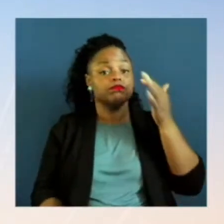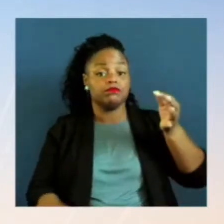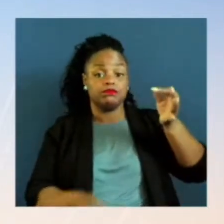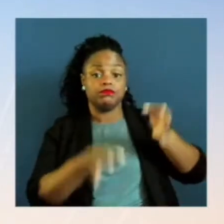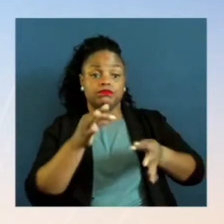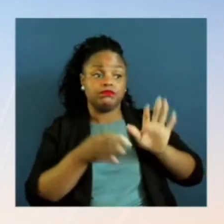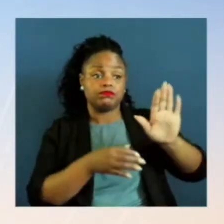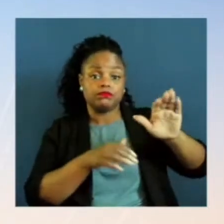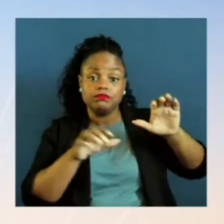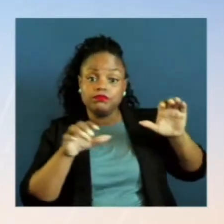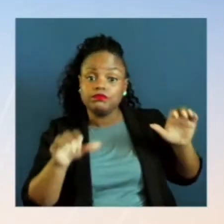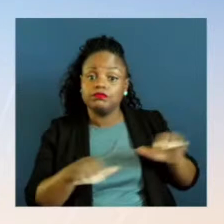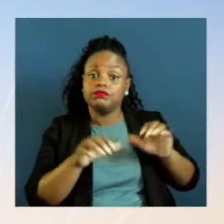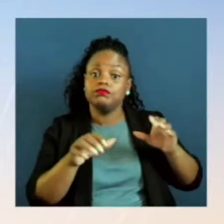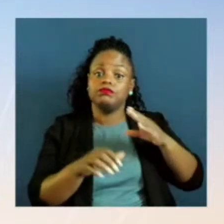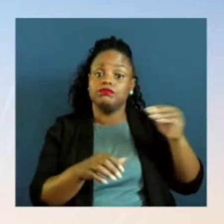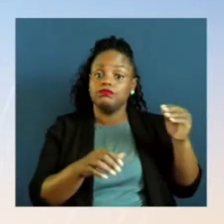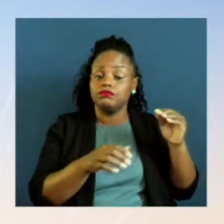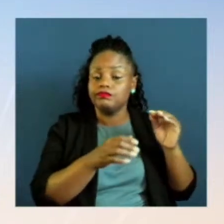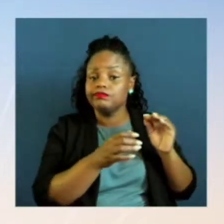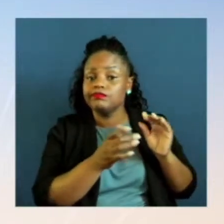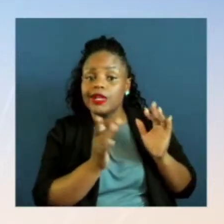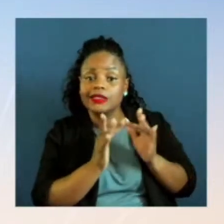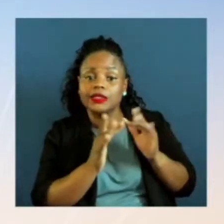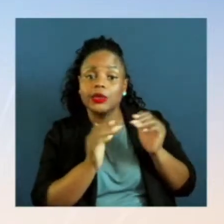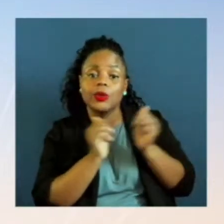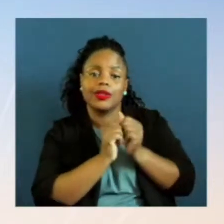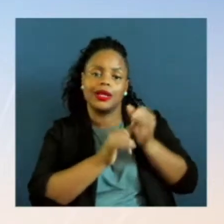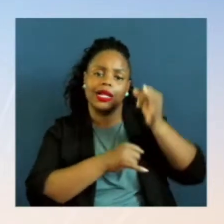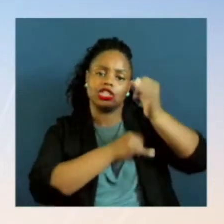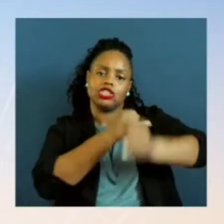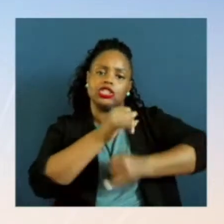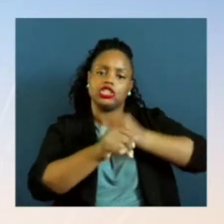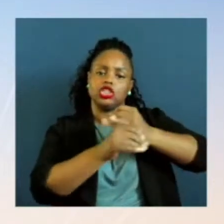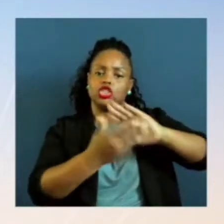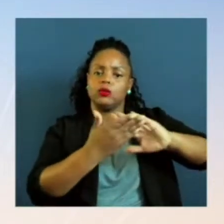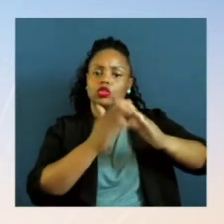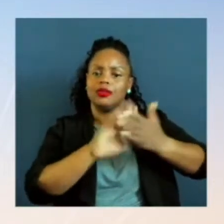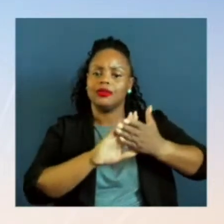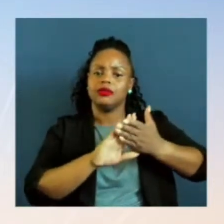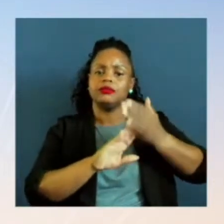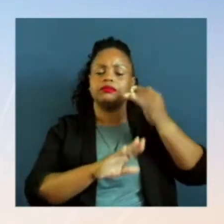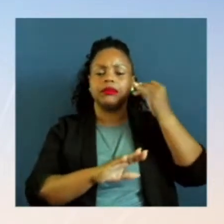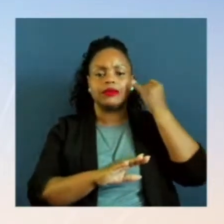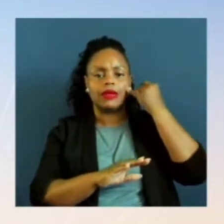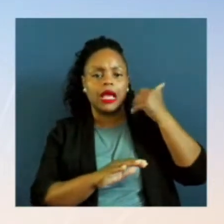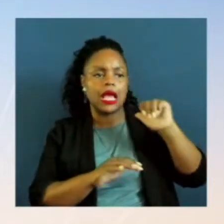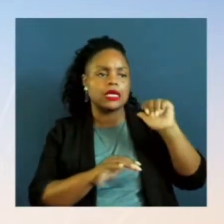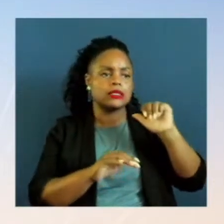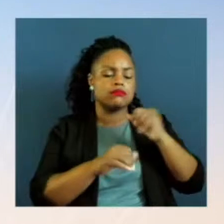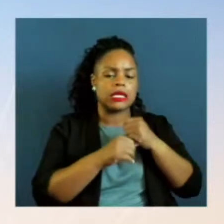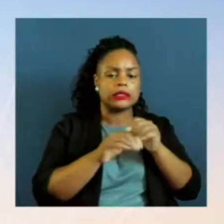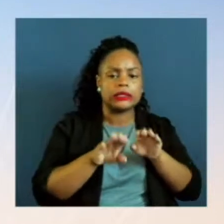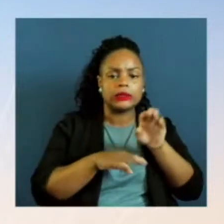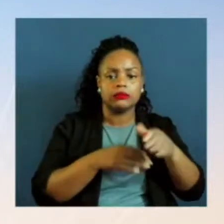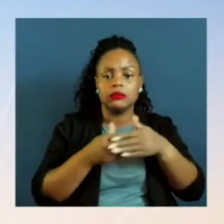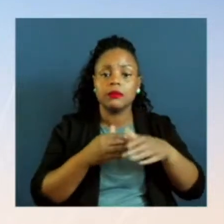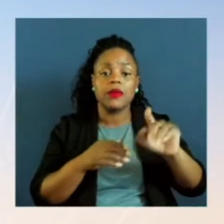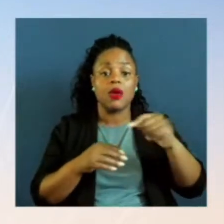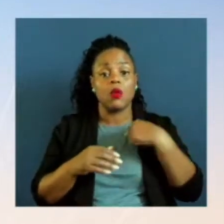international community on any steps that we take moving forward. Now, at the same time, we also want to ensure there is assistance to the Afghan